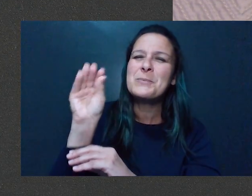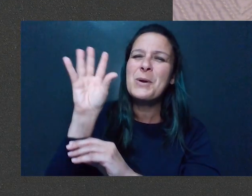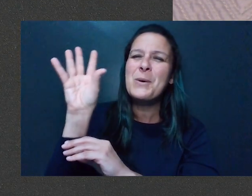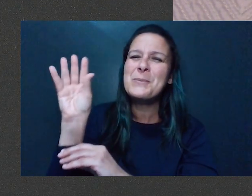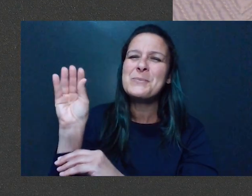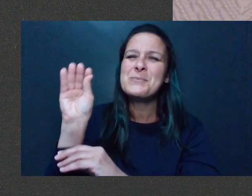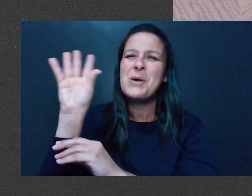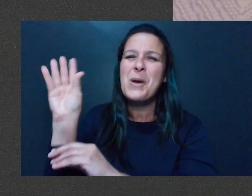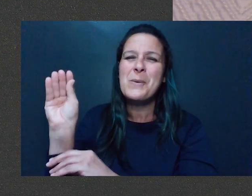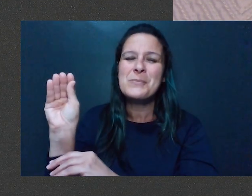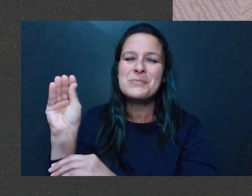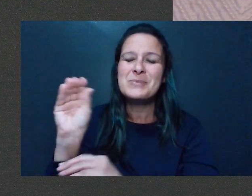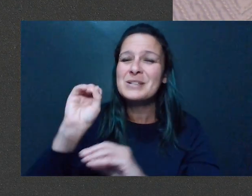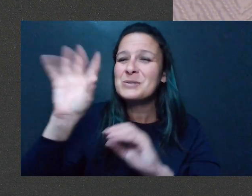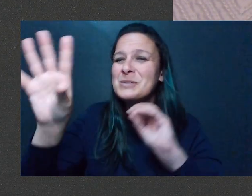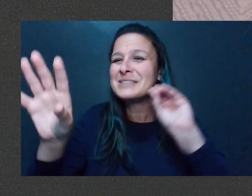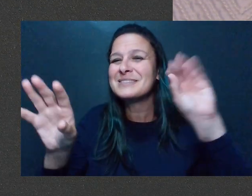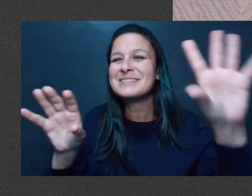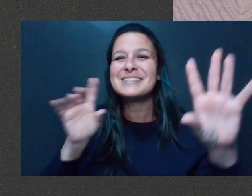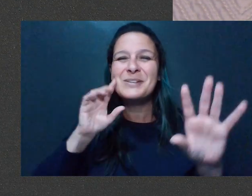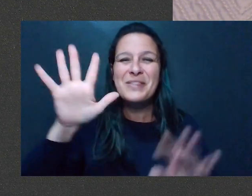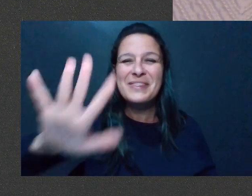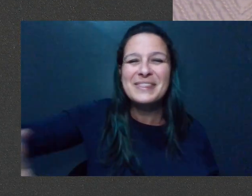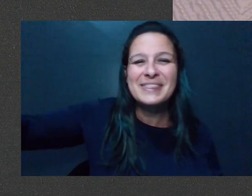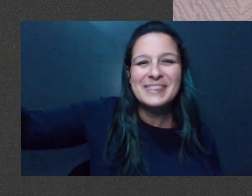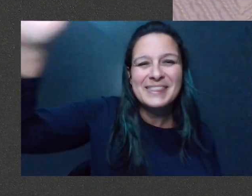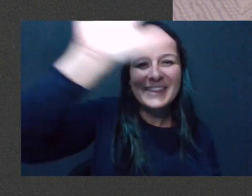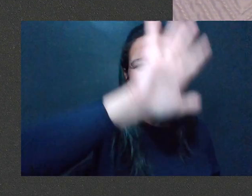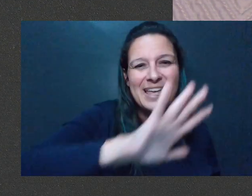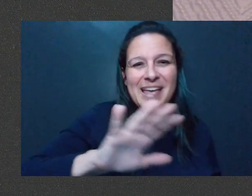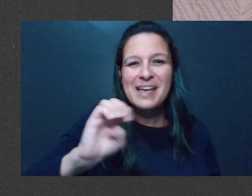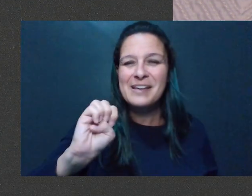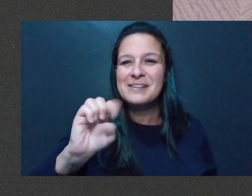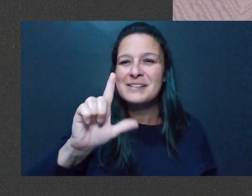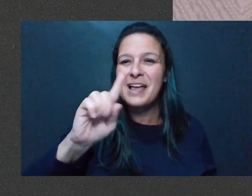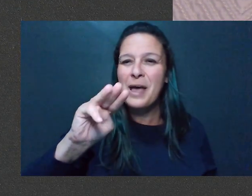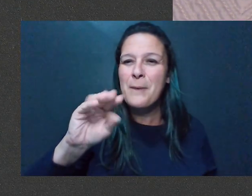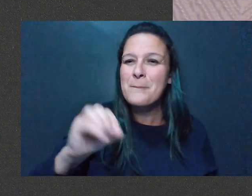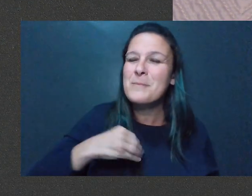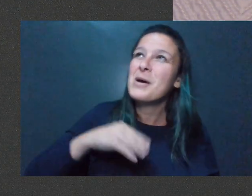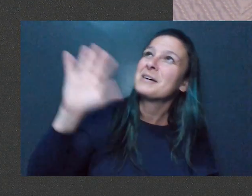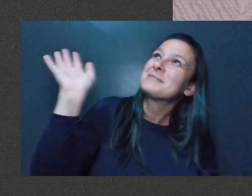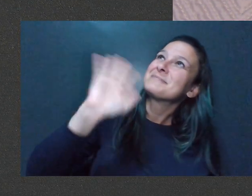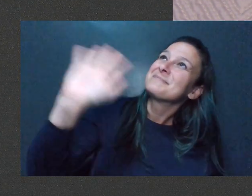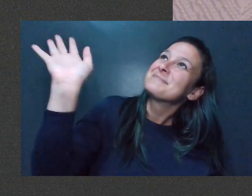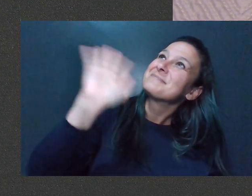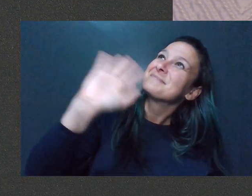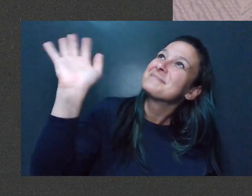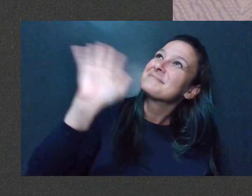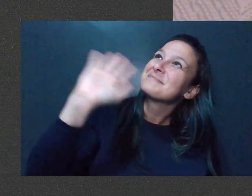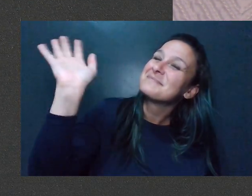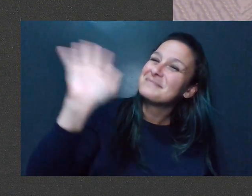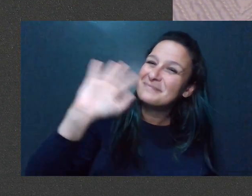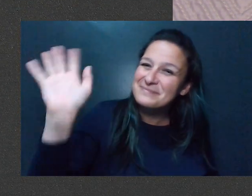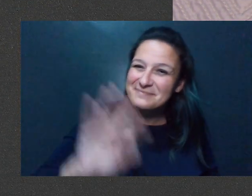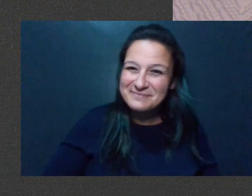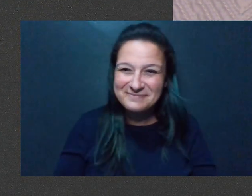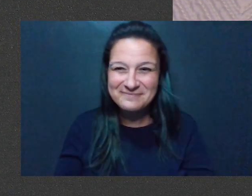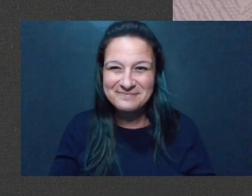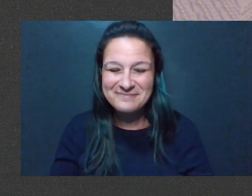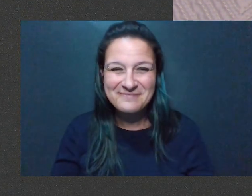firefly, twinkle, twinkle in the air. Elmo waves at you up